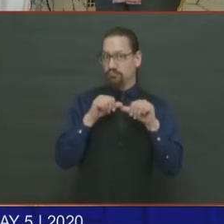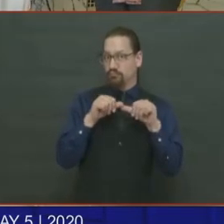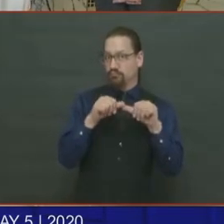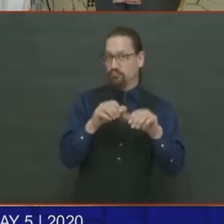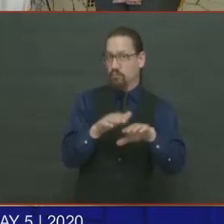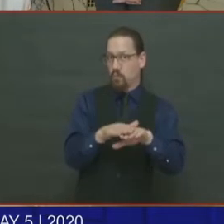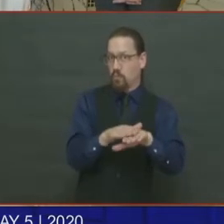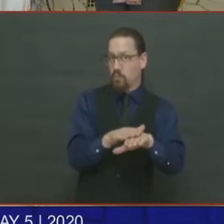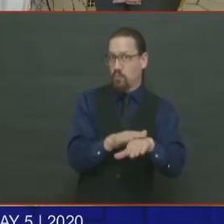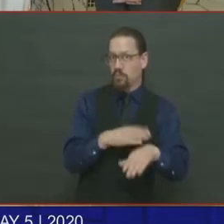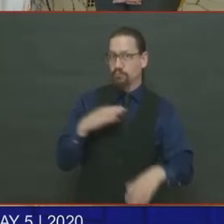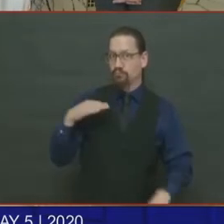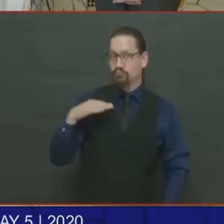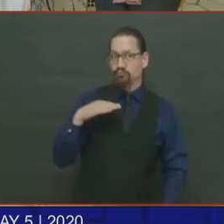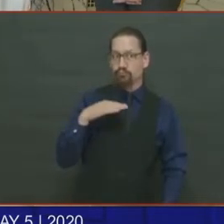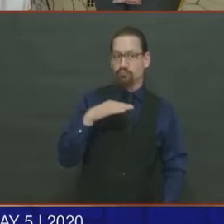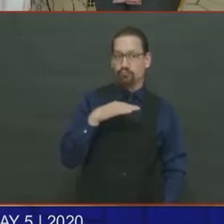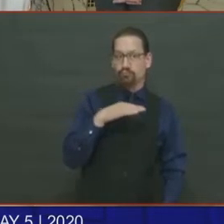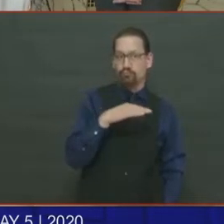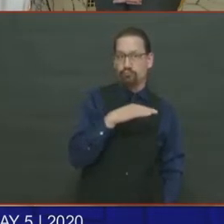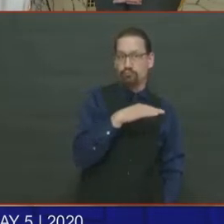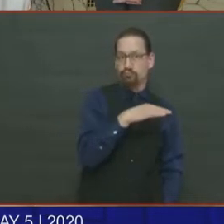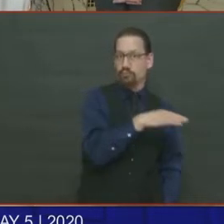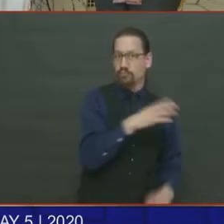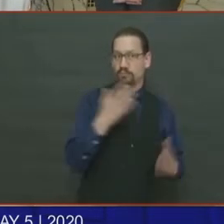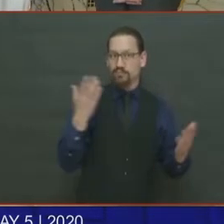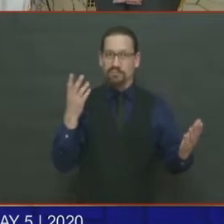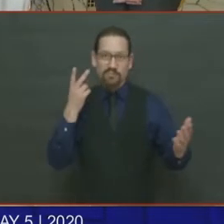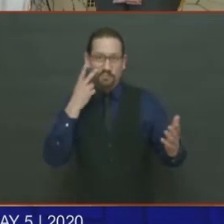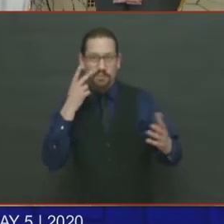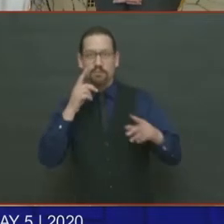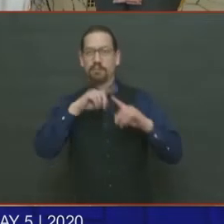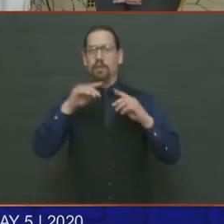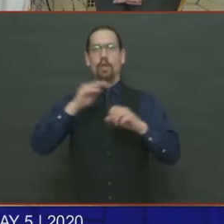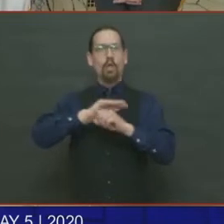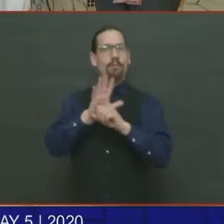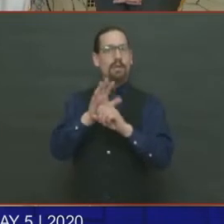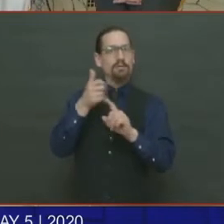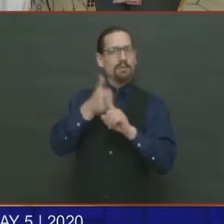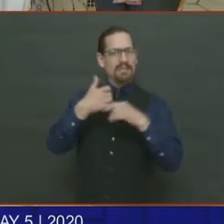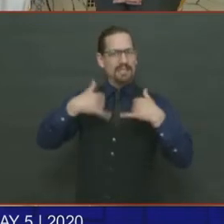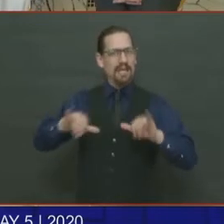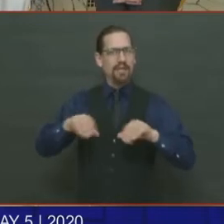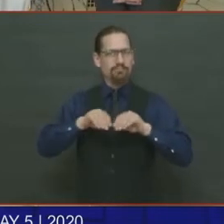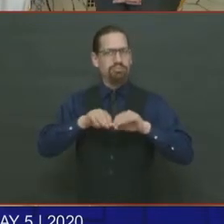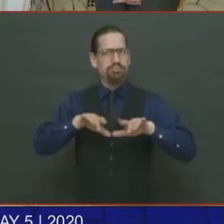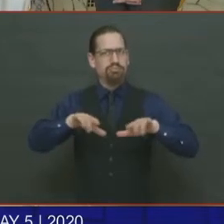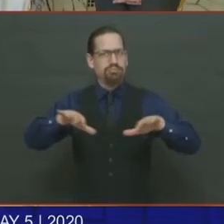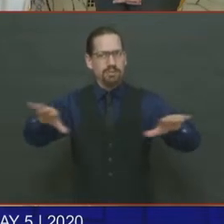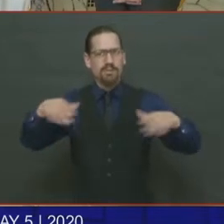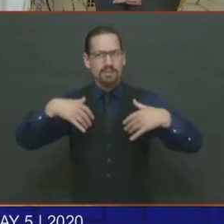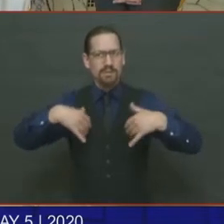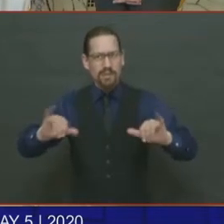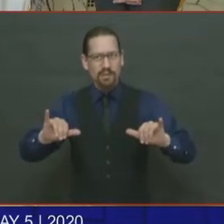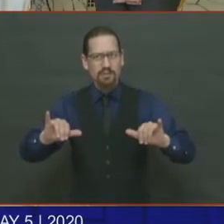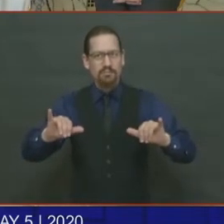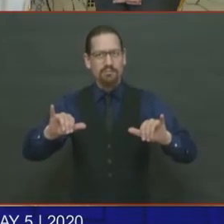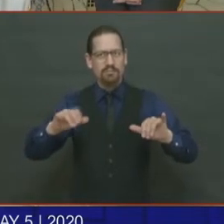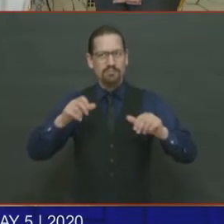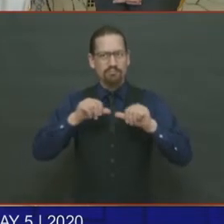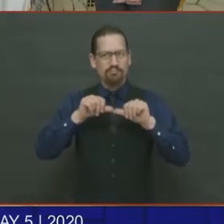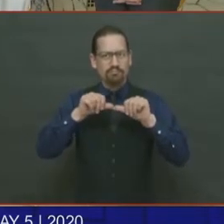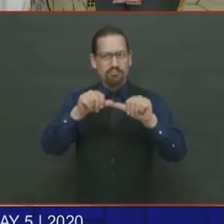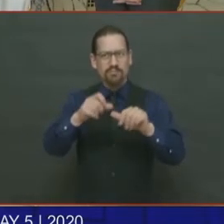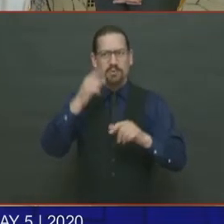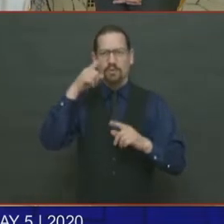the spread of the disease, or what sometimes people call the R naught, is at 1 or below 1. in other